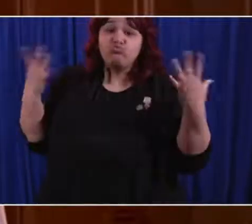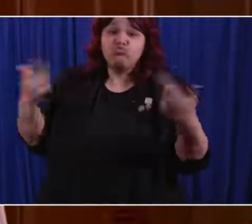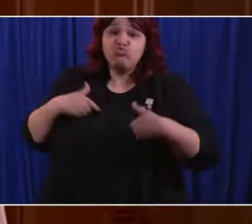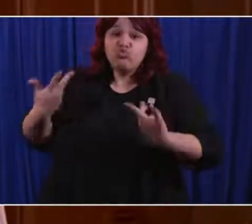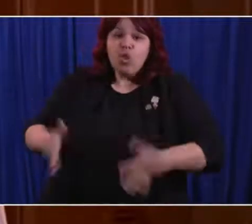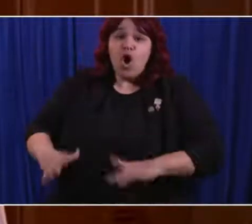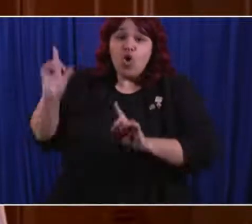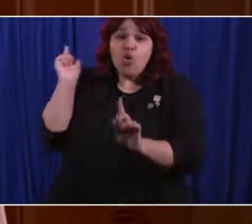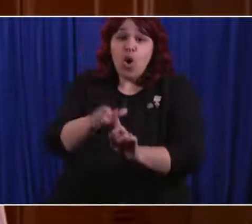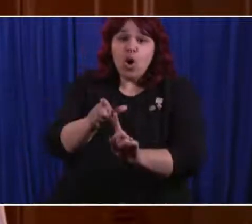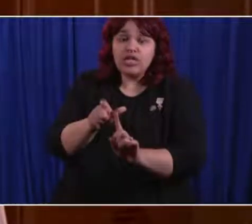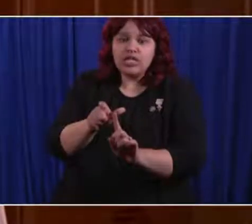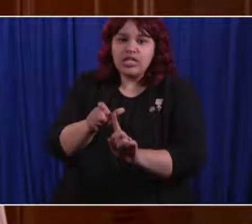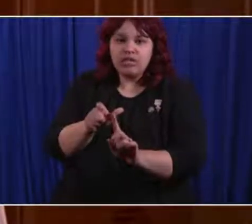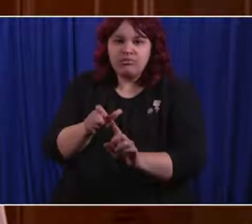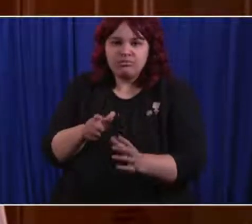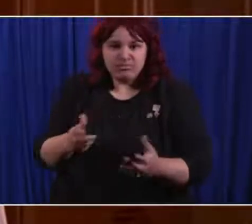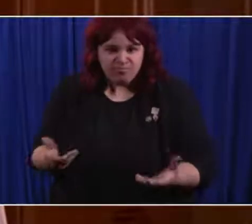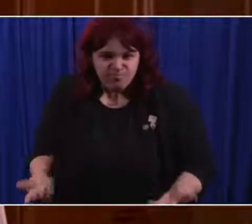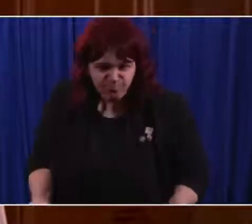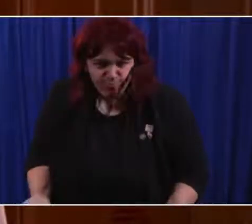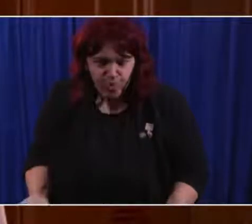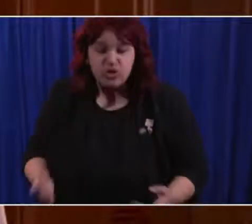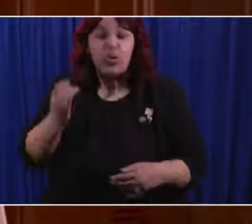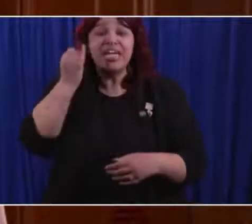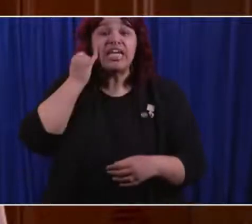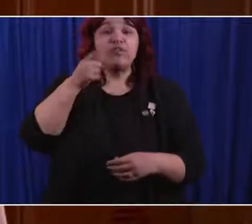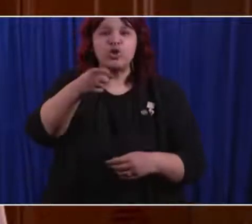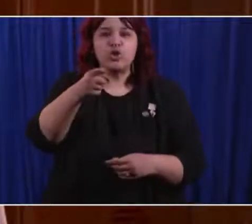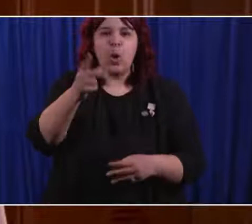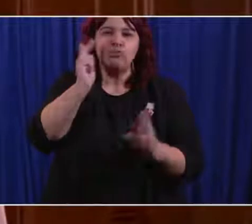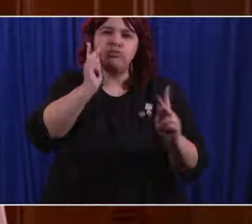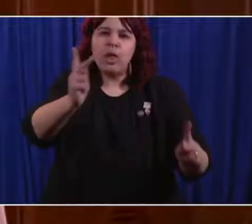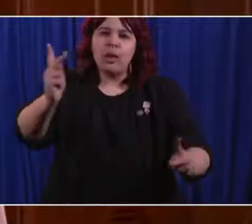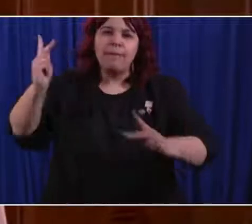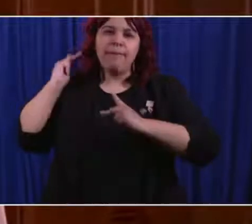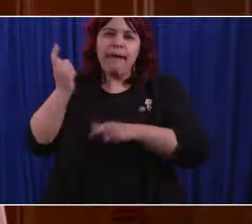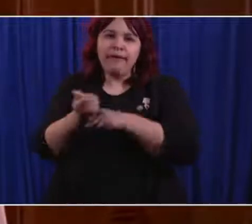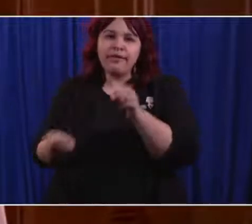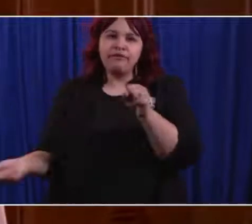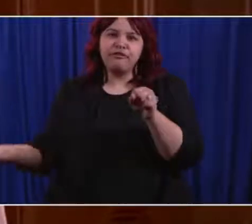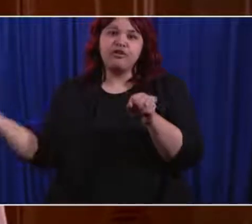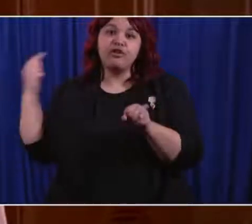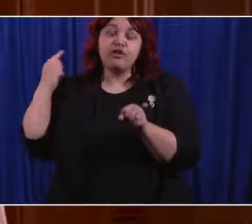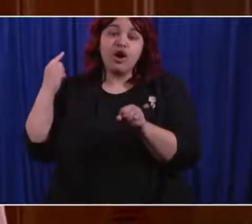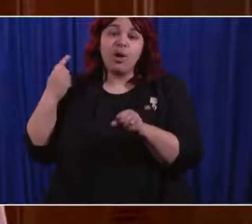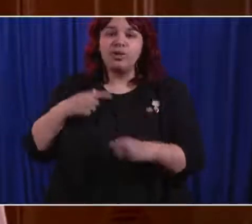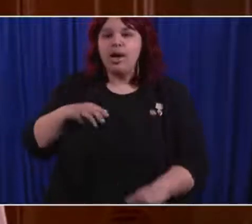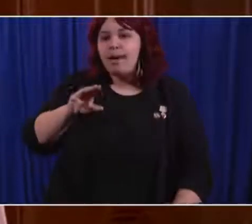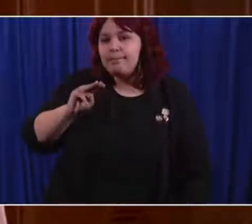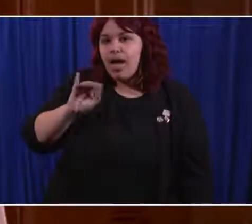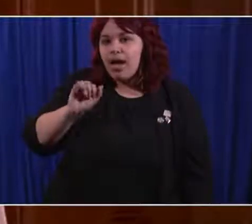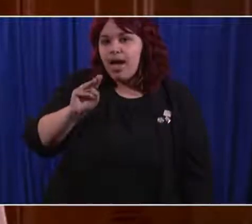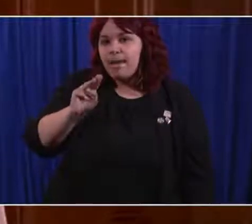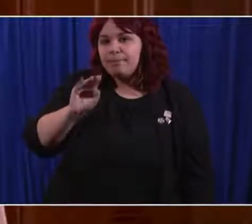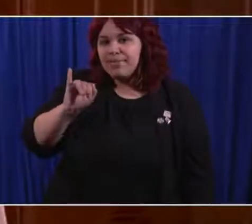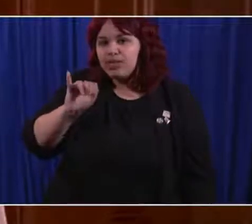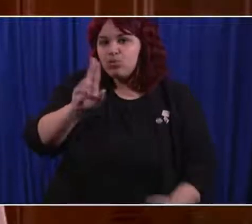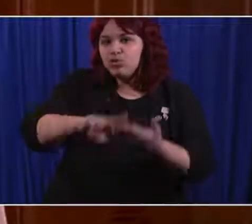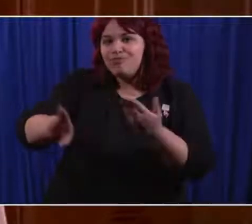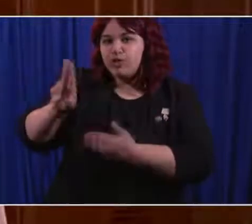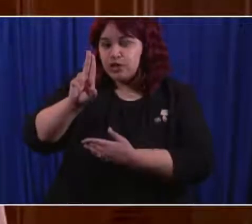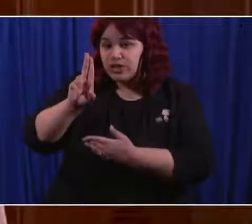story, 2 Miami University students coming back from Wuhan came back to the campus. Now